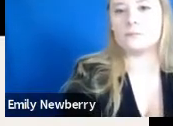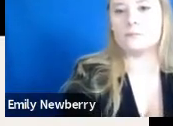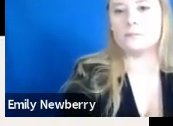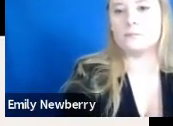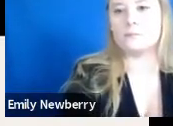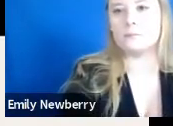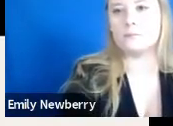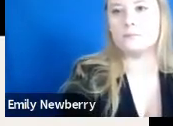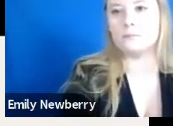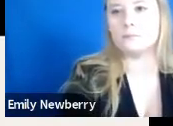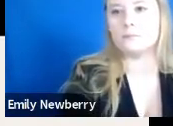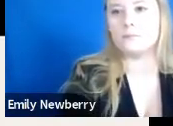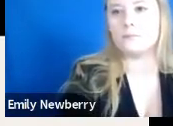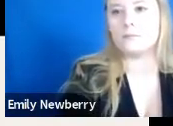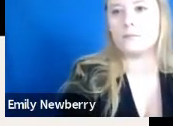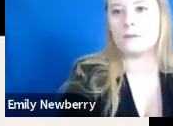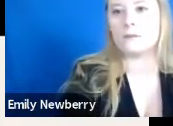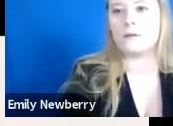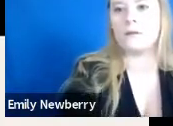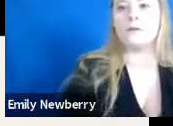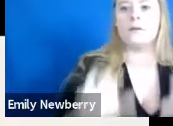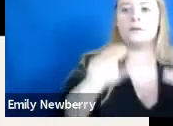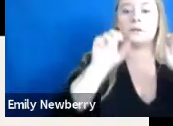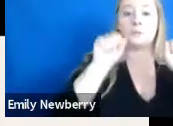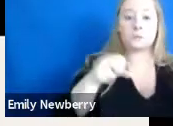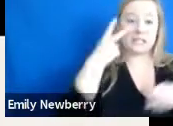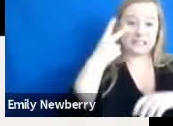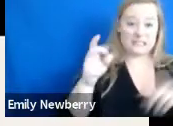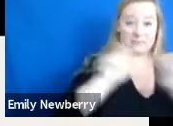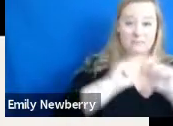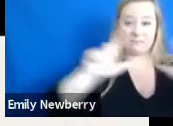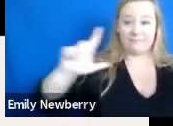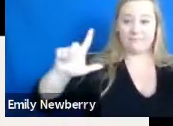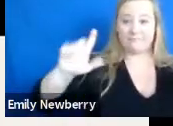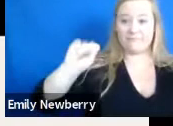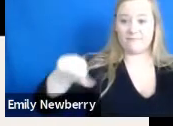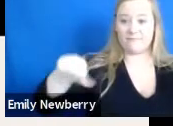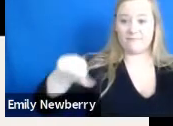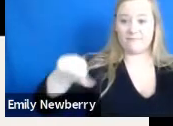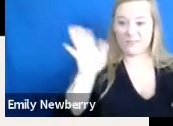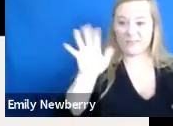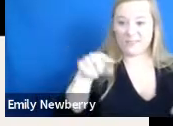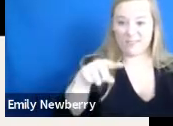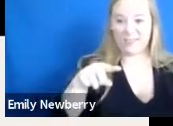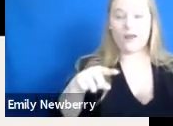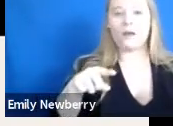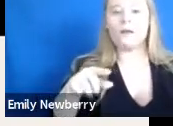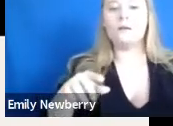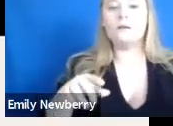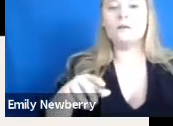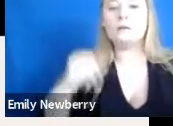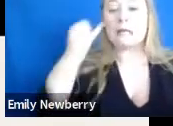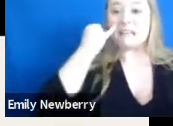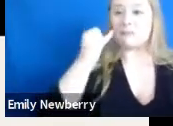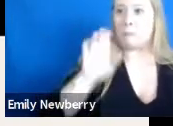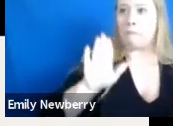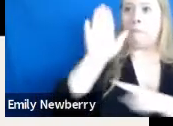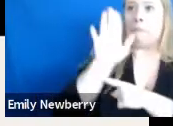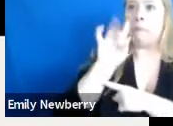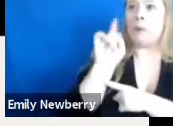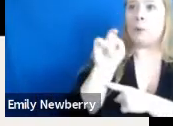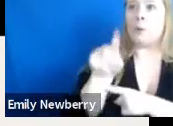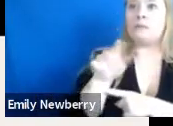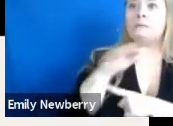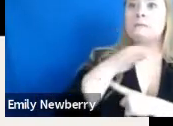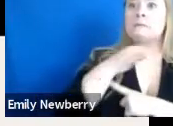Many of you can see this as your window in viewing this webinar. To ask questions of our wonderful